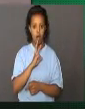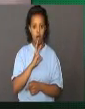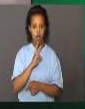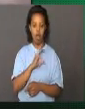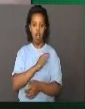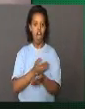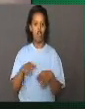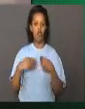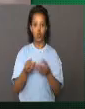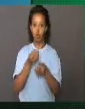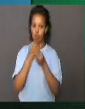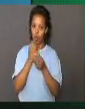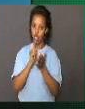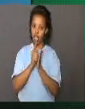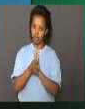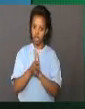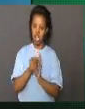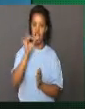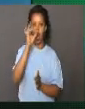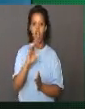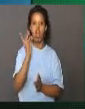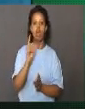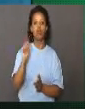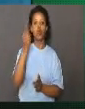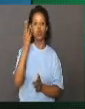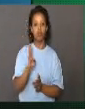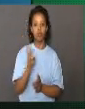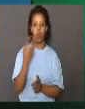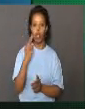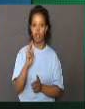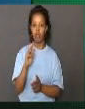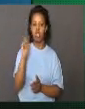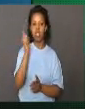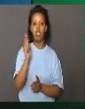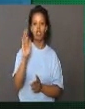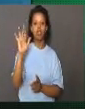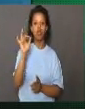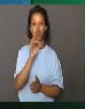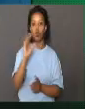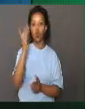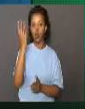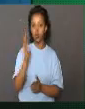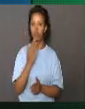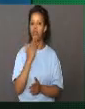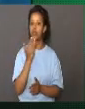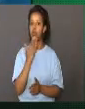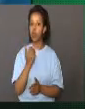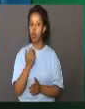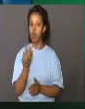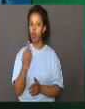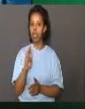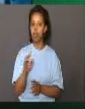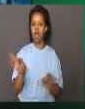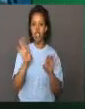carbohydrate foods like lactose or glucose sugars, and